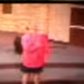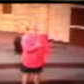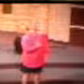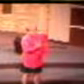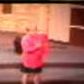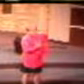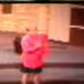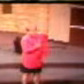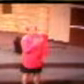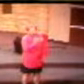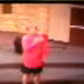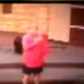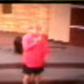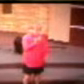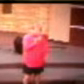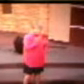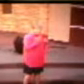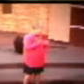my heart is broken